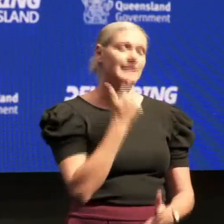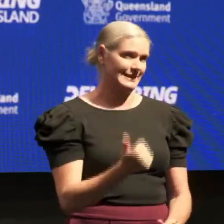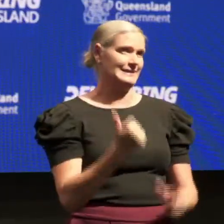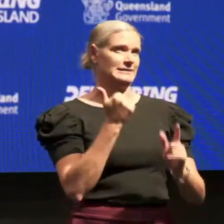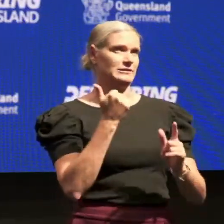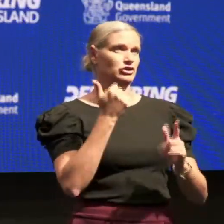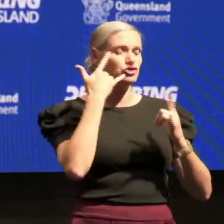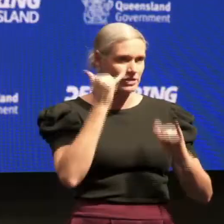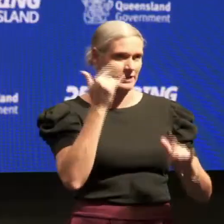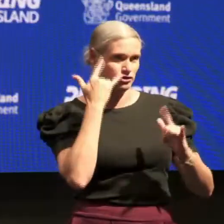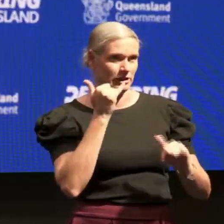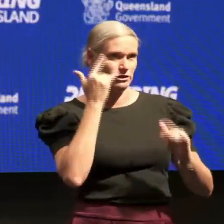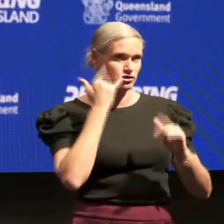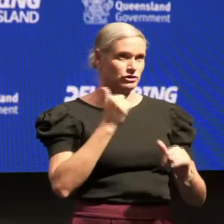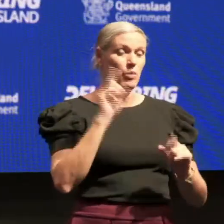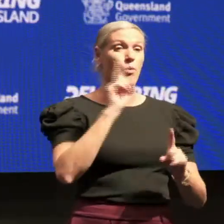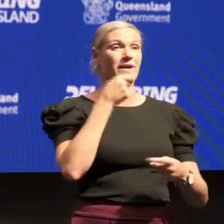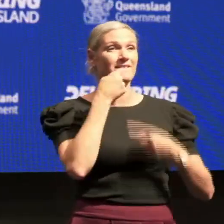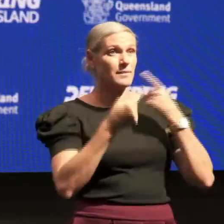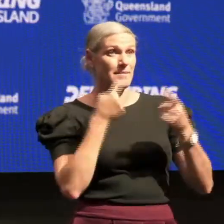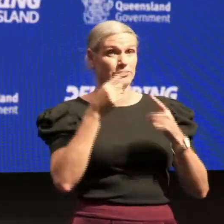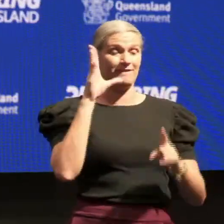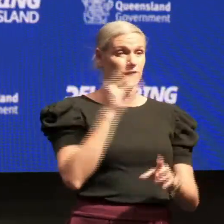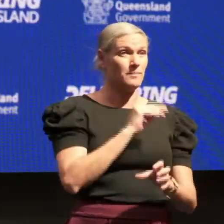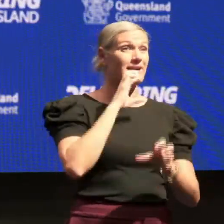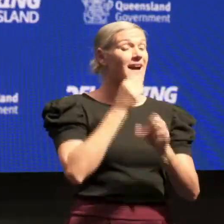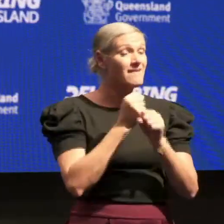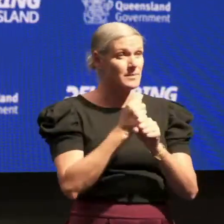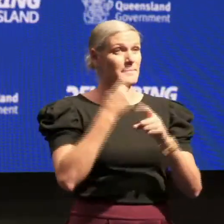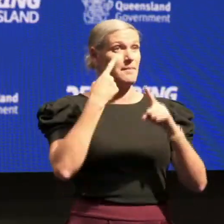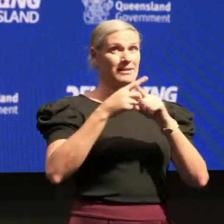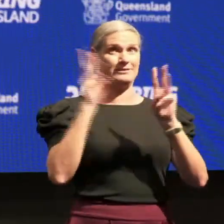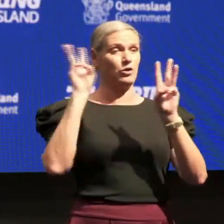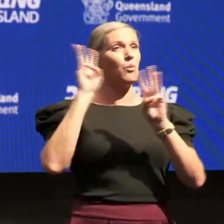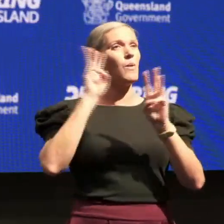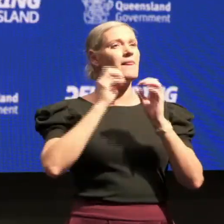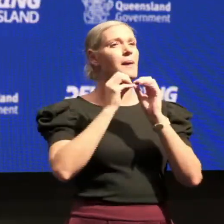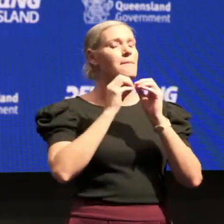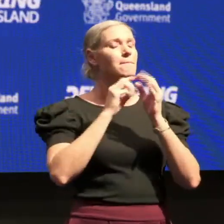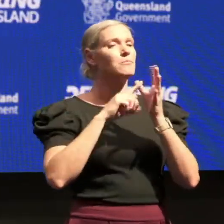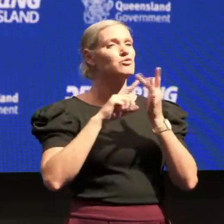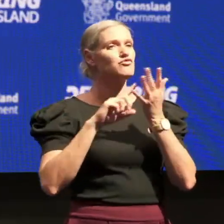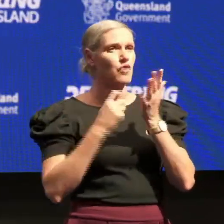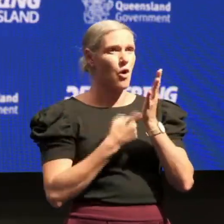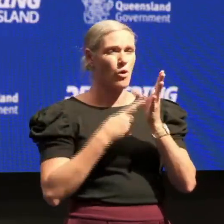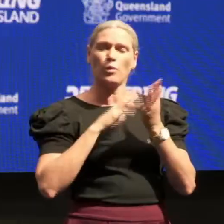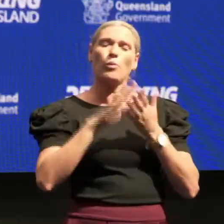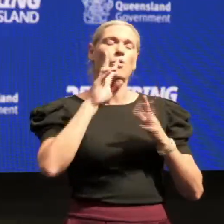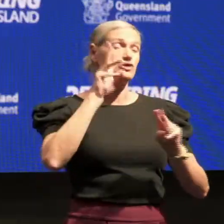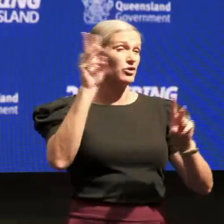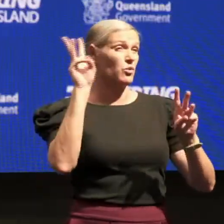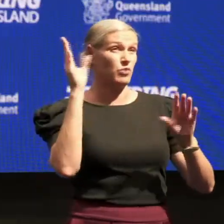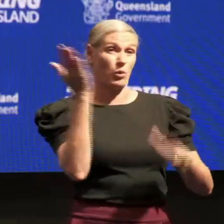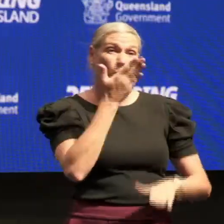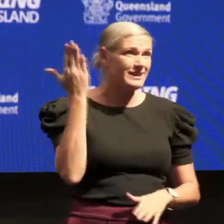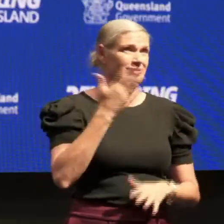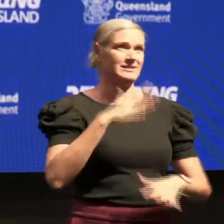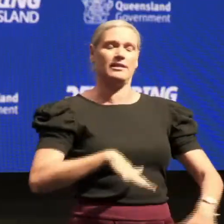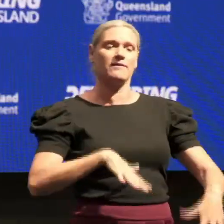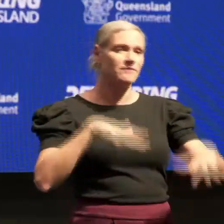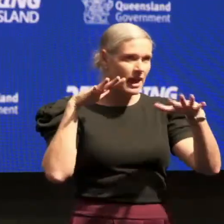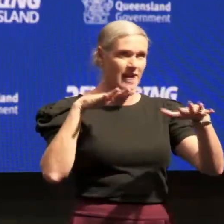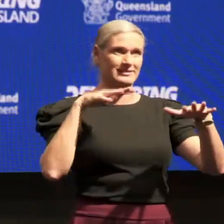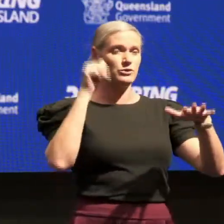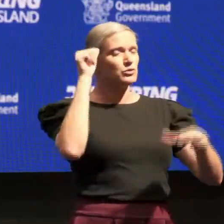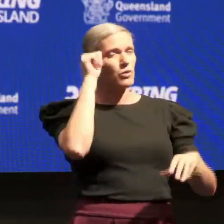with the products coming out of the Bureau, warning of the rainfall and the damaging winds through our severe weather